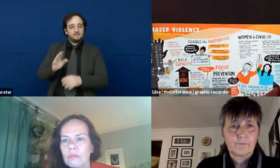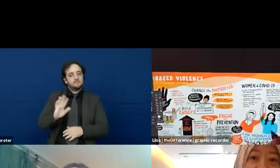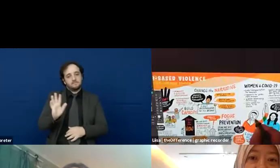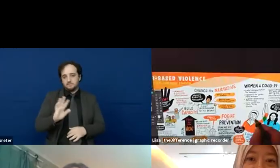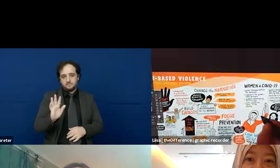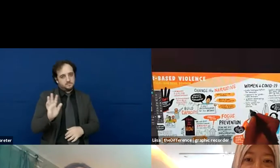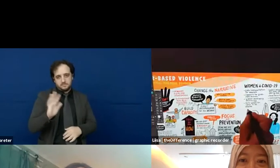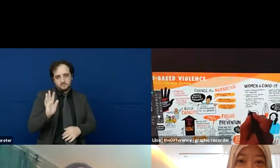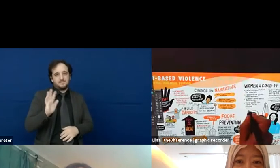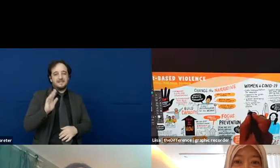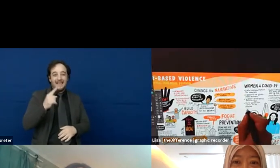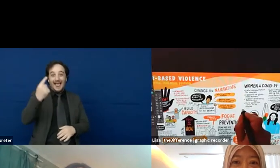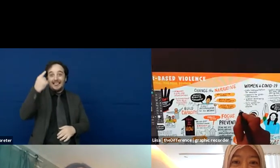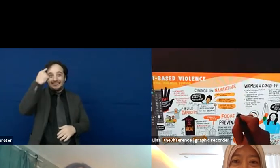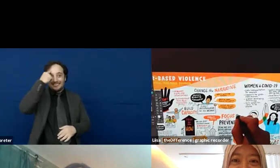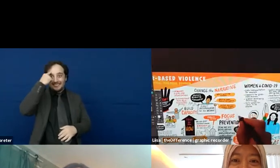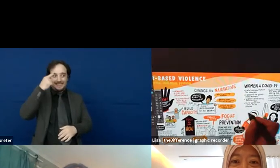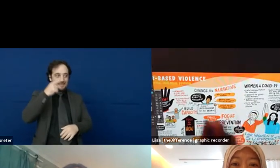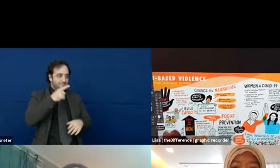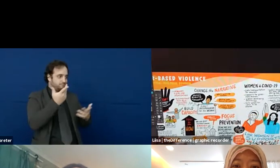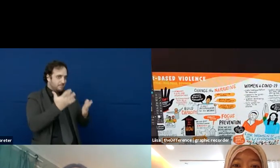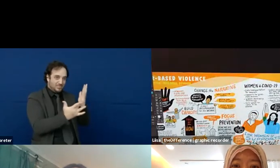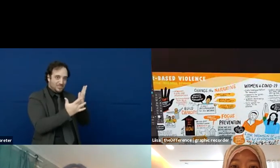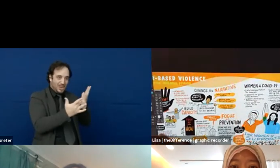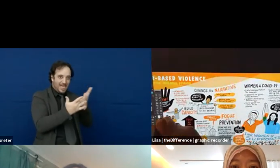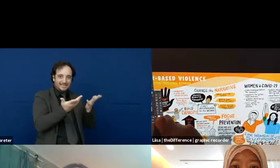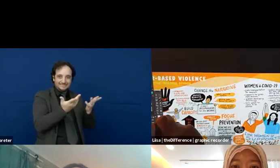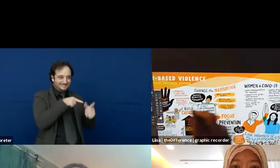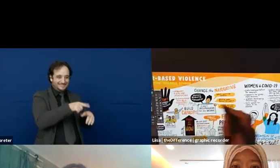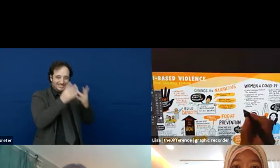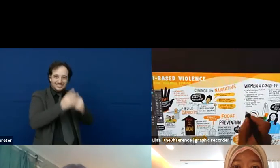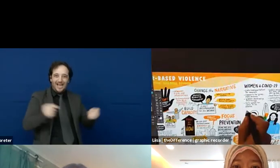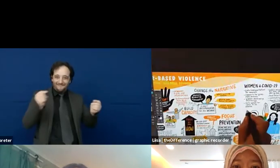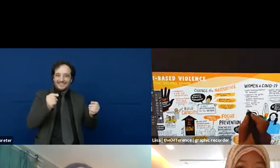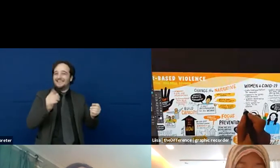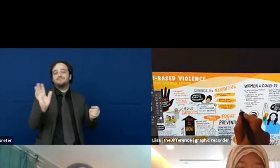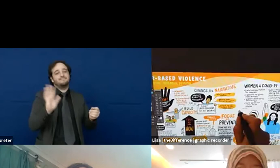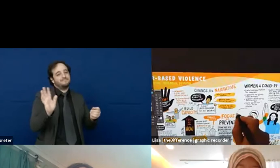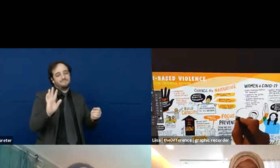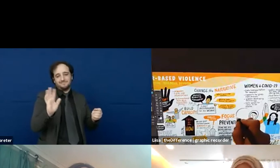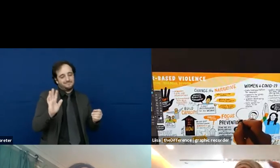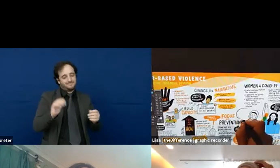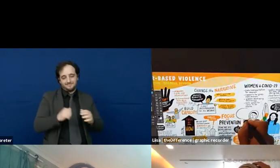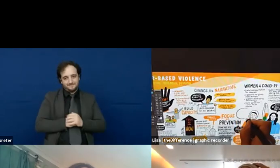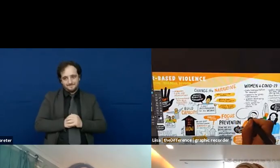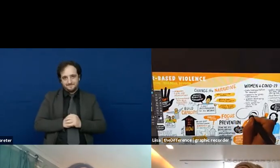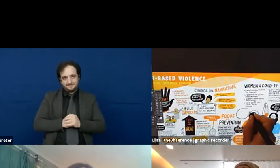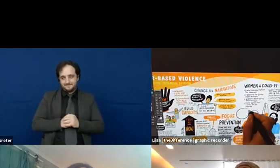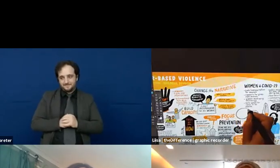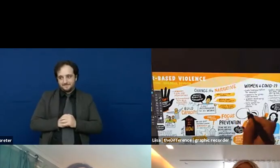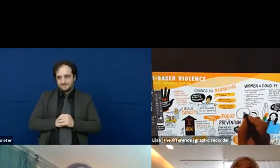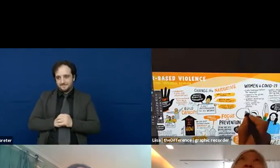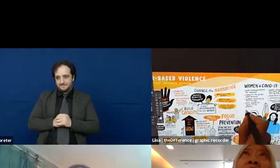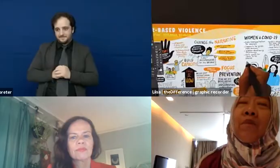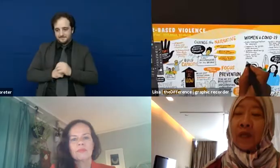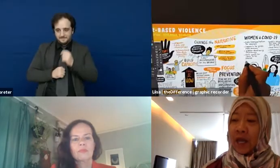Kalliope, if I may also, respond to that question. Please go ahead. Yeah, I think,